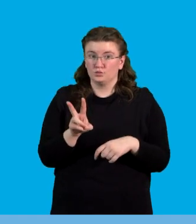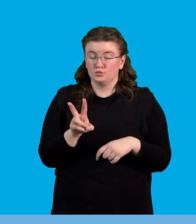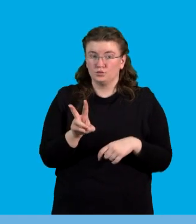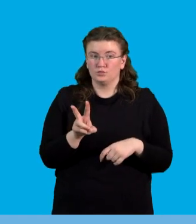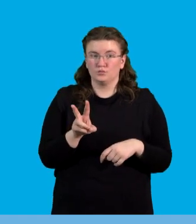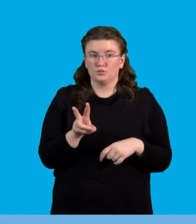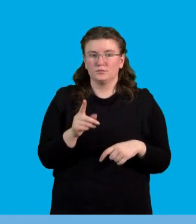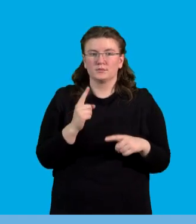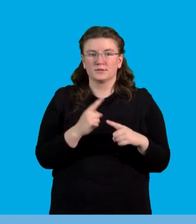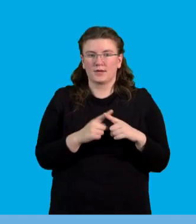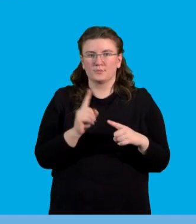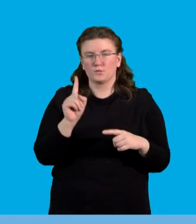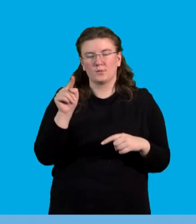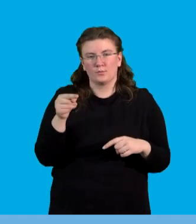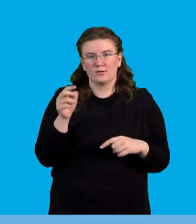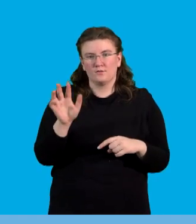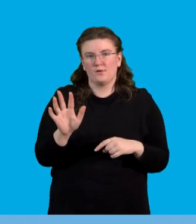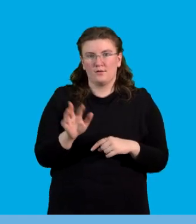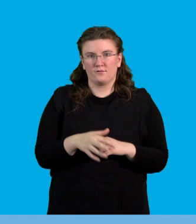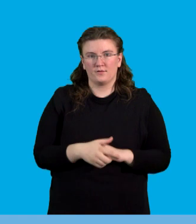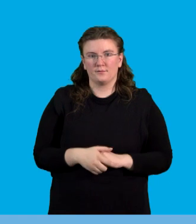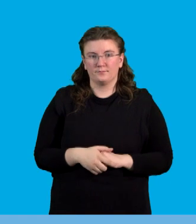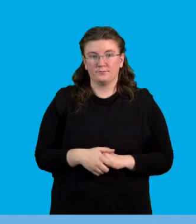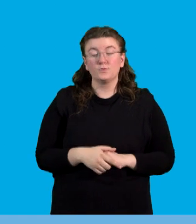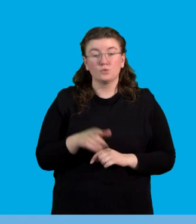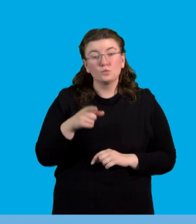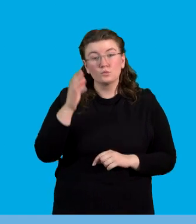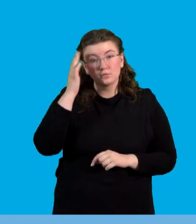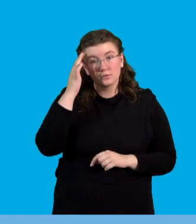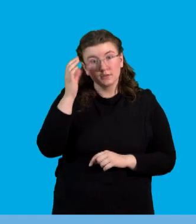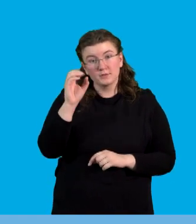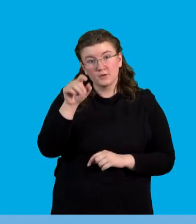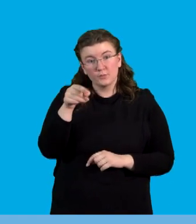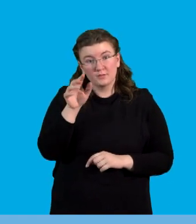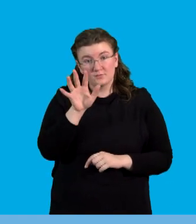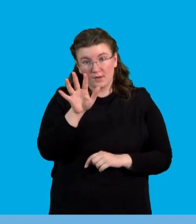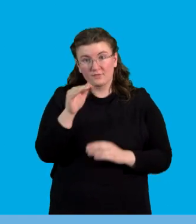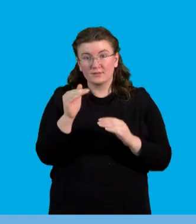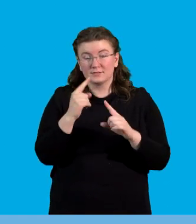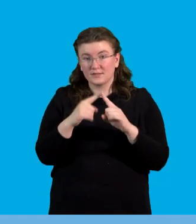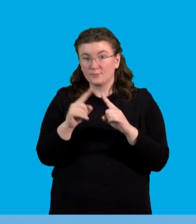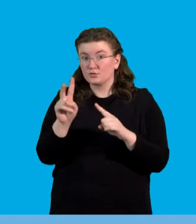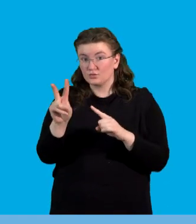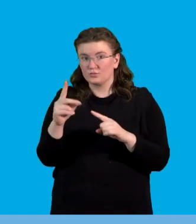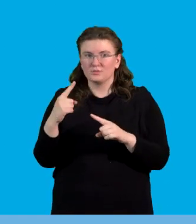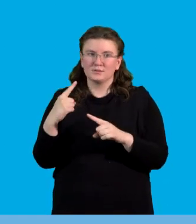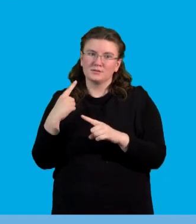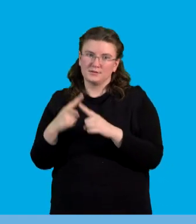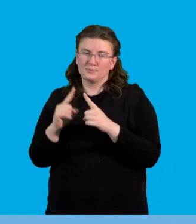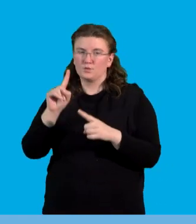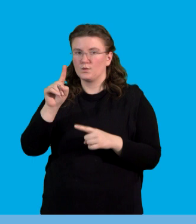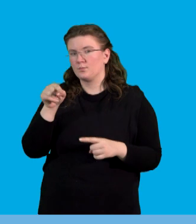the 2, and then you multiply it by the 1.5. You do know that 0.5 multiplied by the 2 and